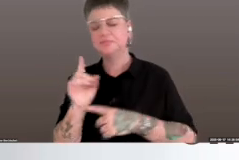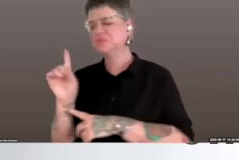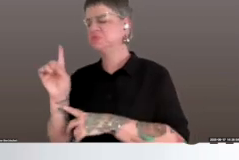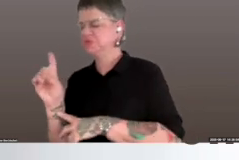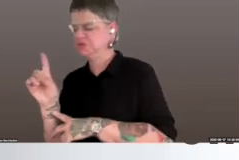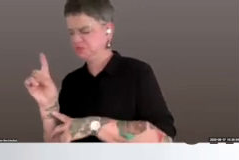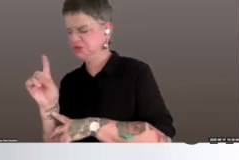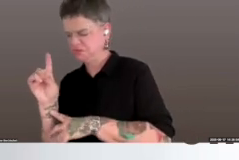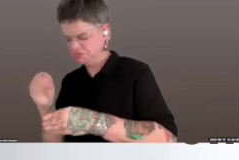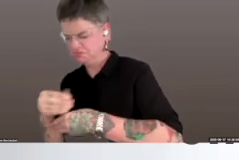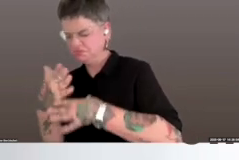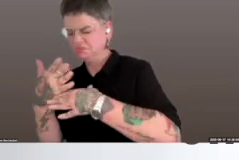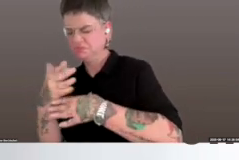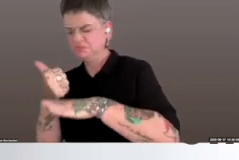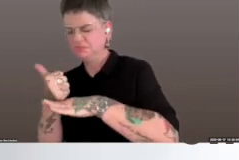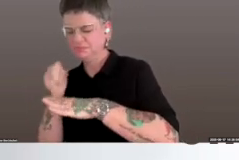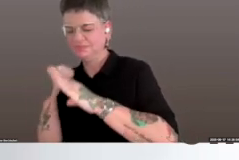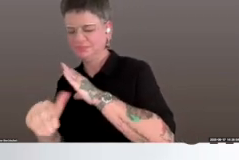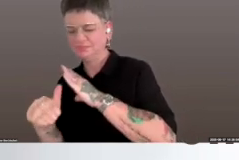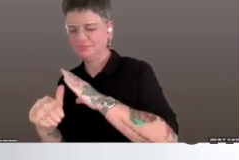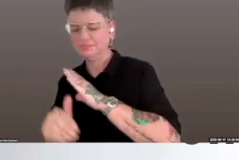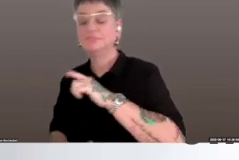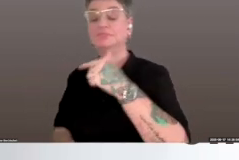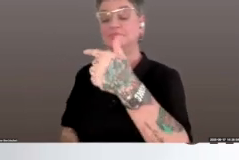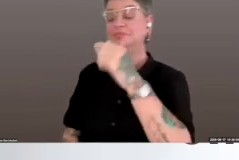set. Sure. Hey, Christian.